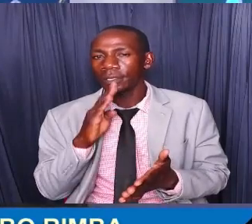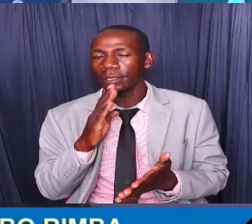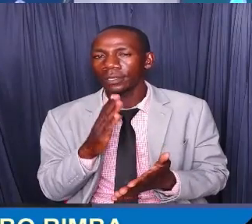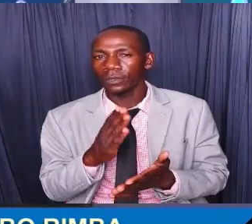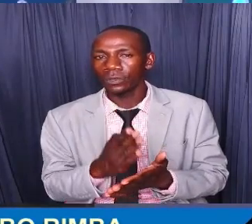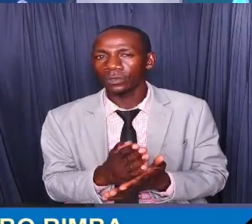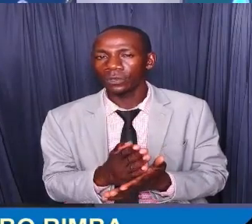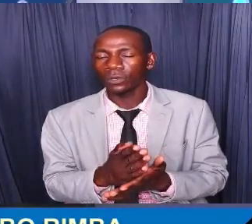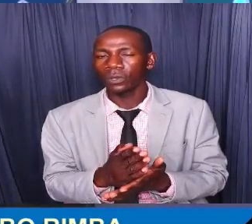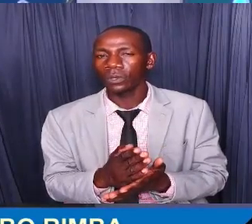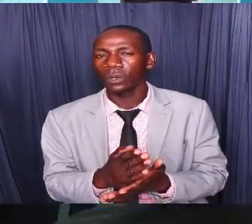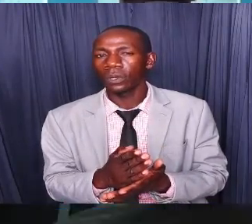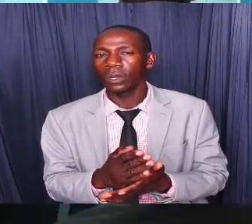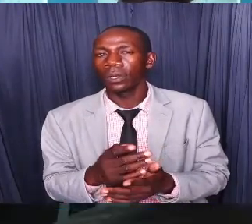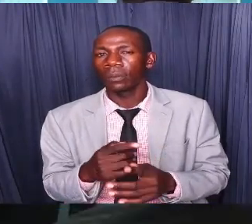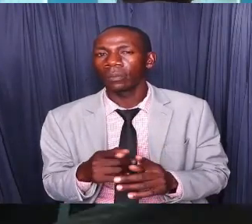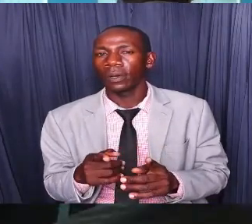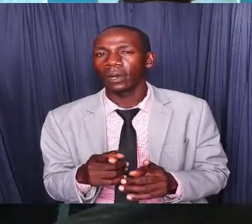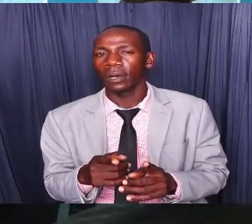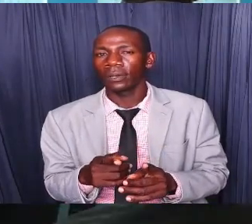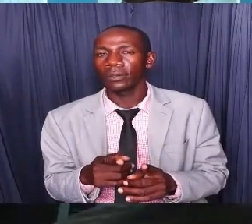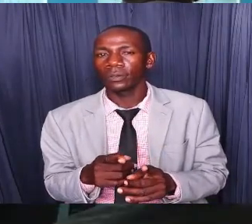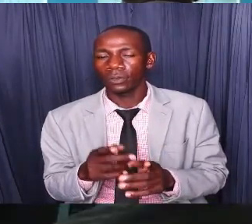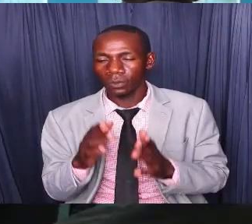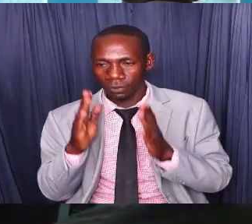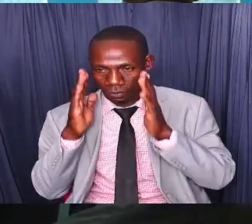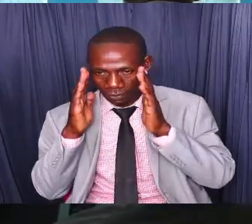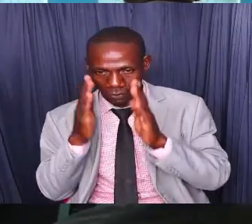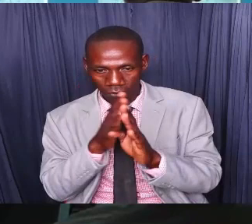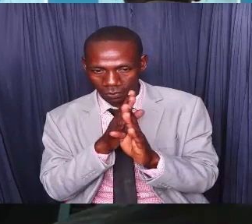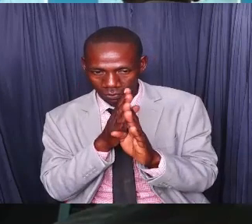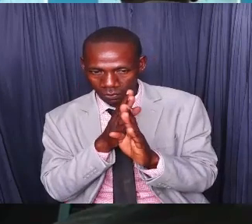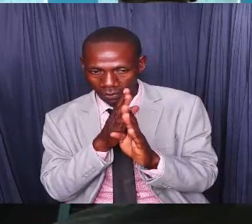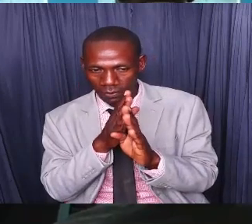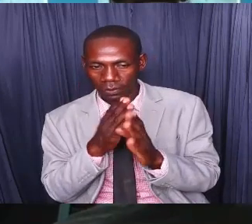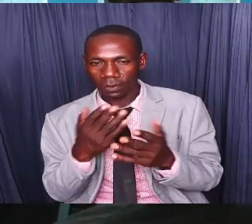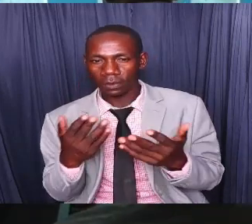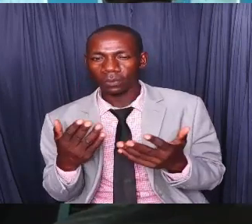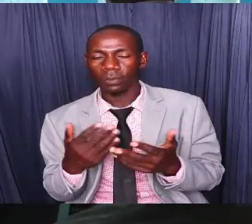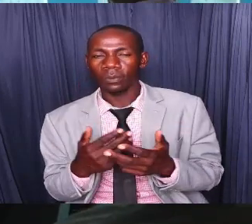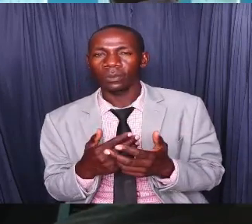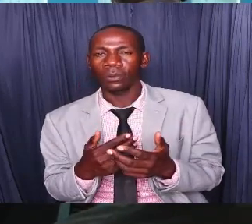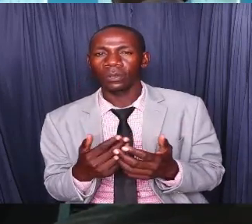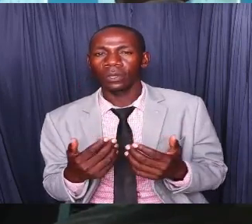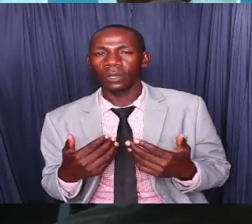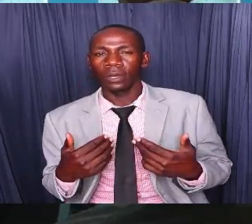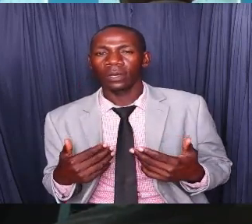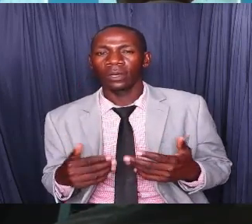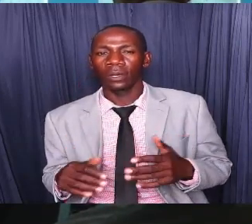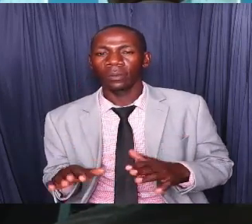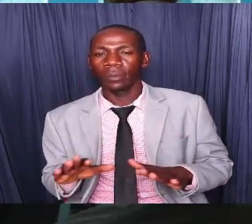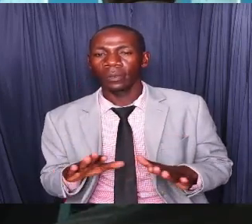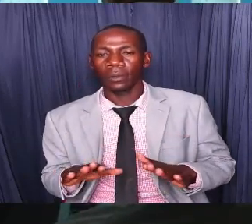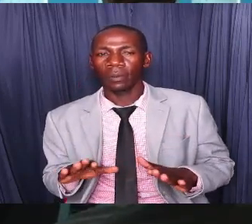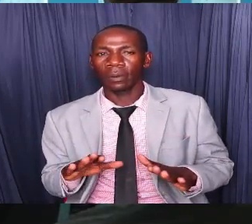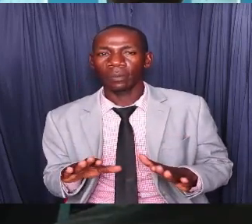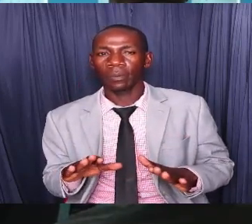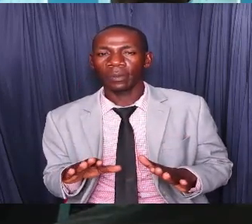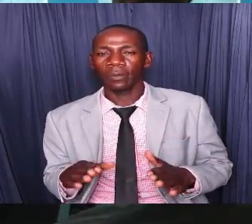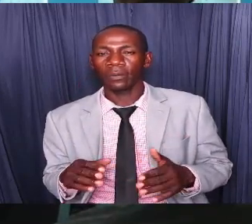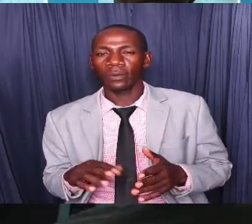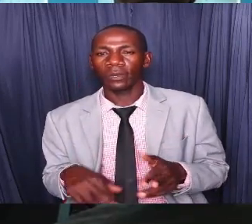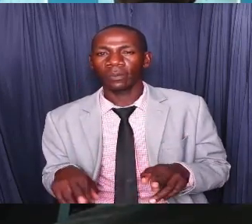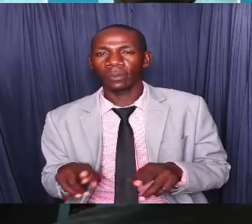This is true. Lakini kumbe umejihadhari mahali fulani. But there is a place that you are really una not saying. Una matendo kweli ya kuunga madhambi. You really